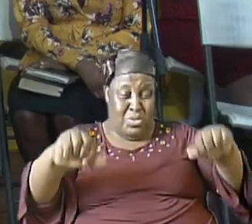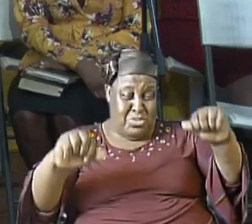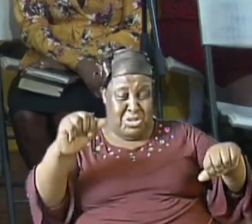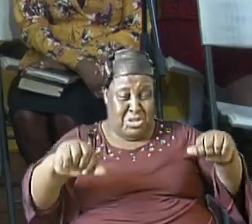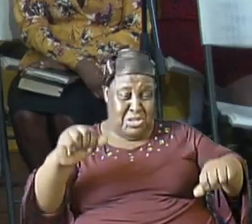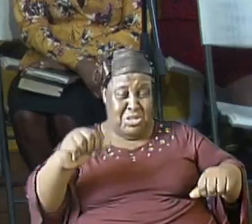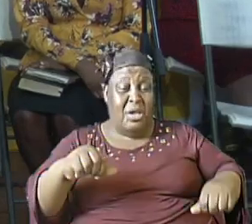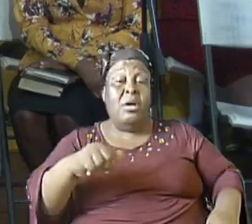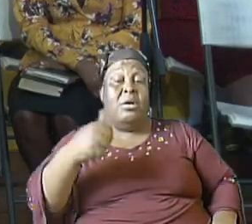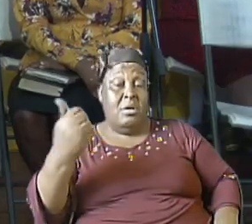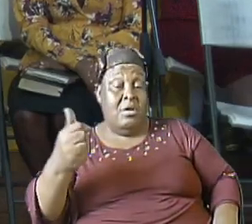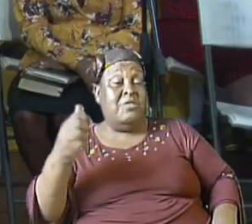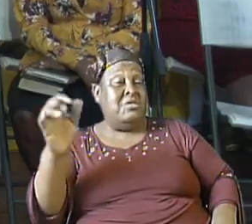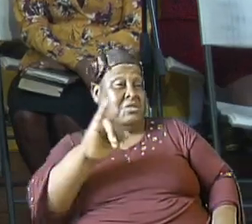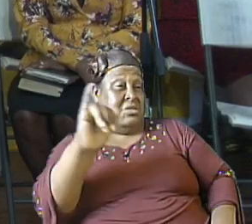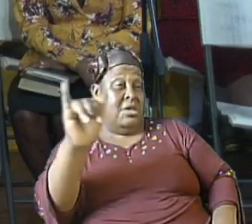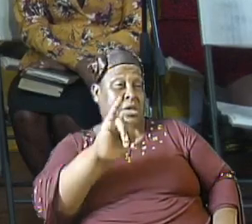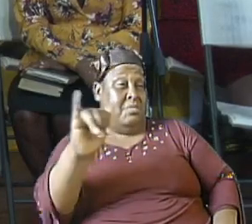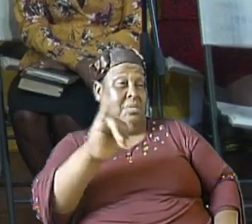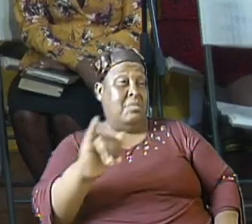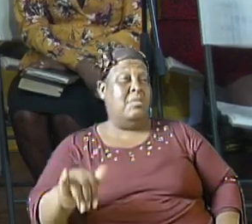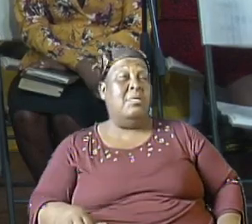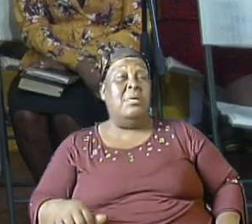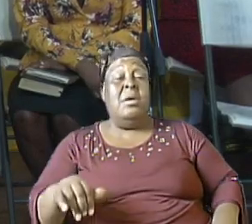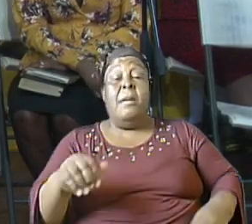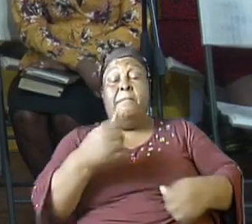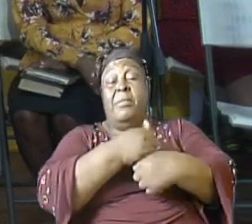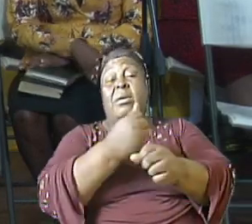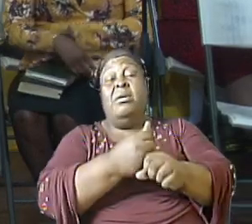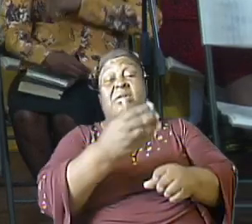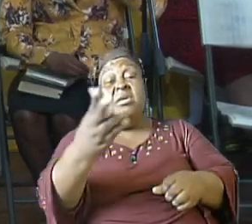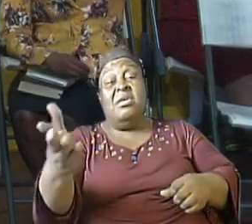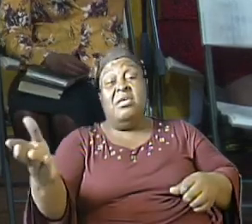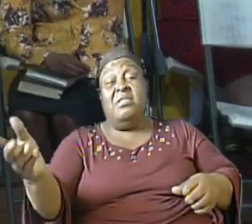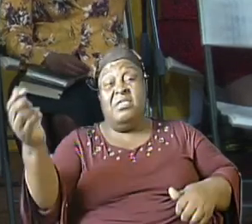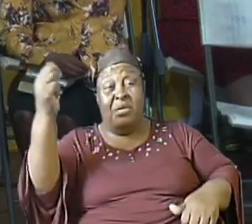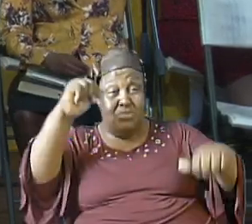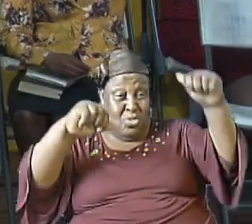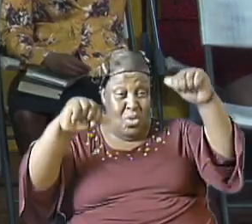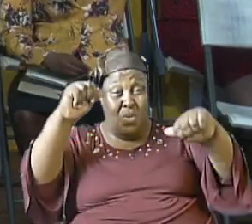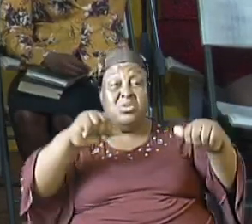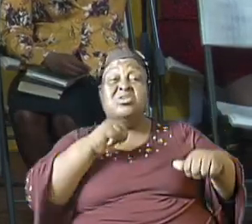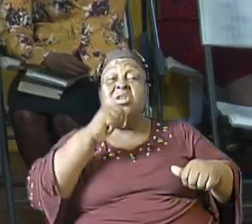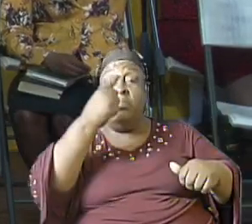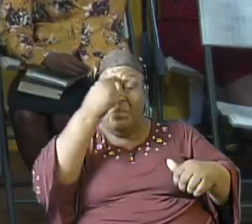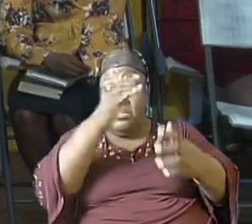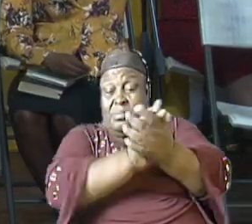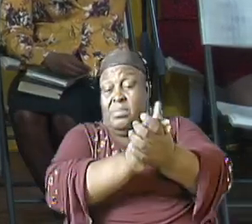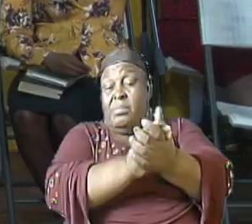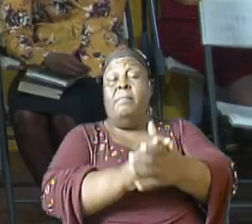causing them to doubt and not believe. But let us be firm. Hallelujah. My God.